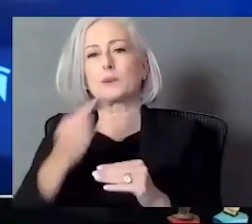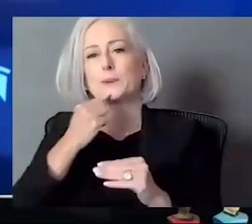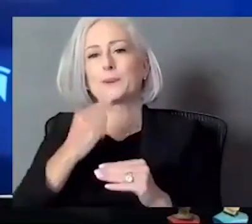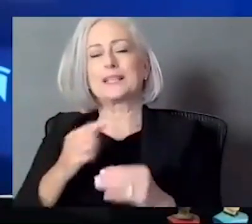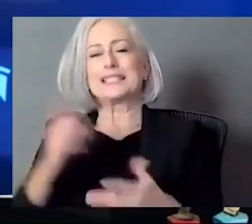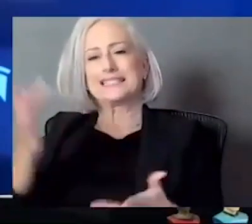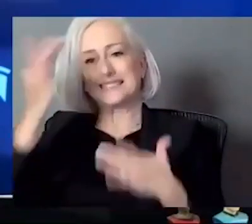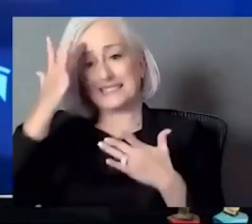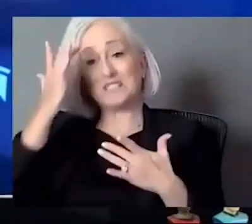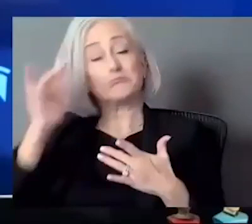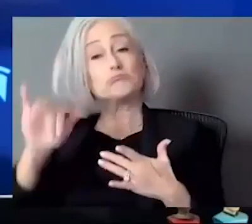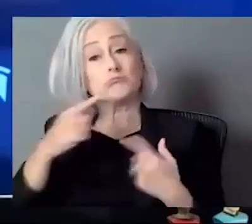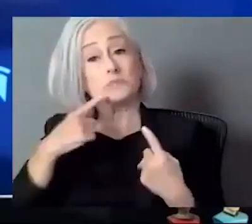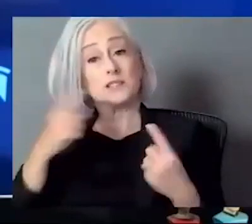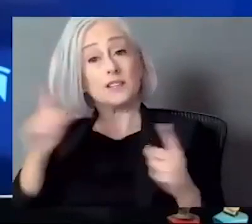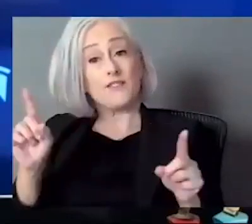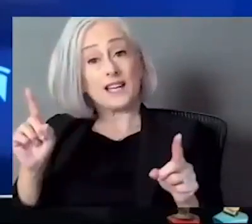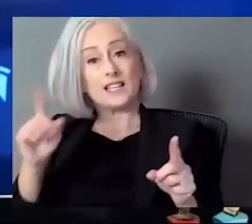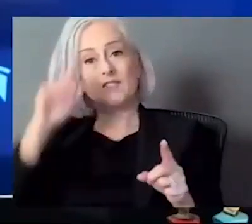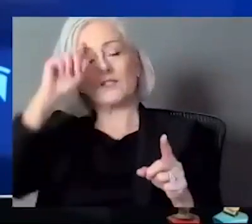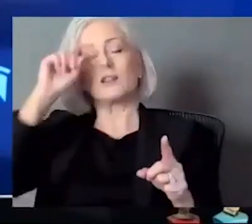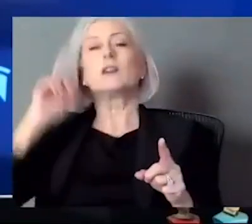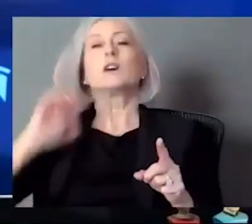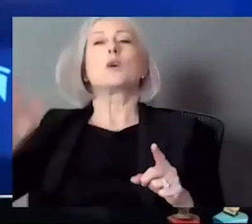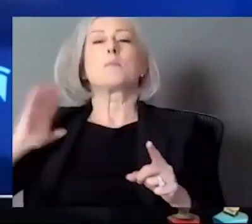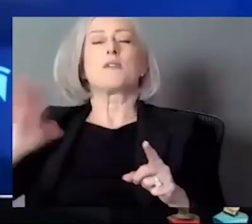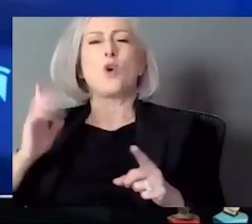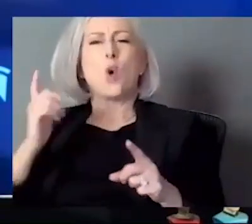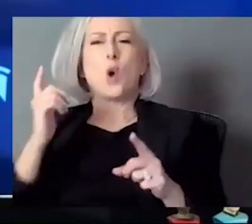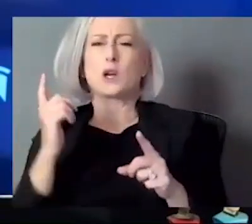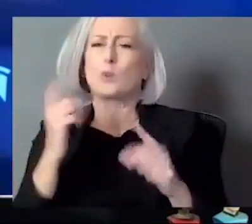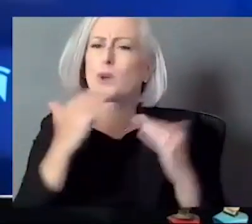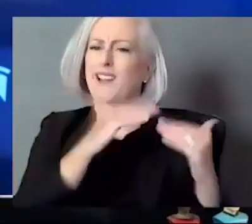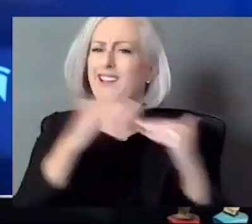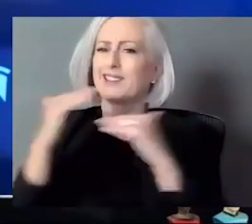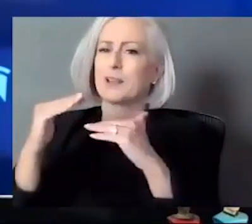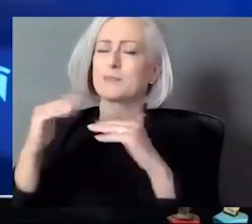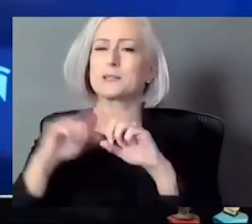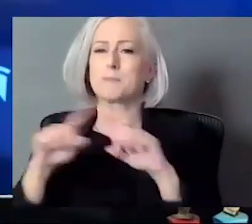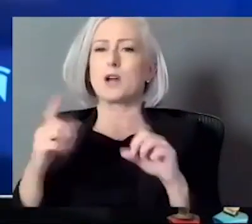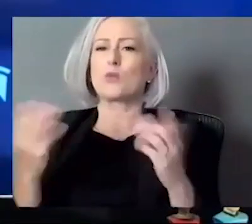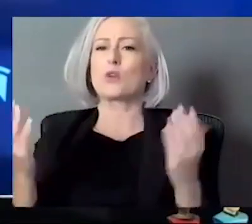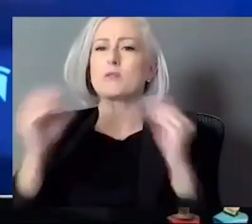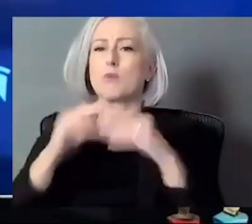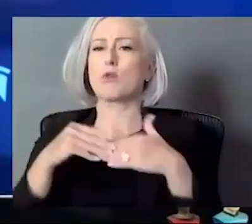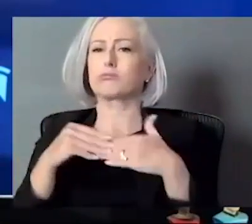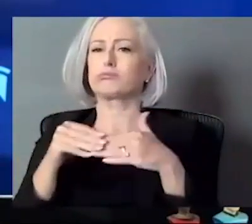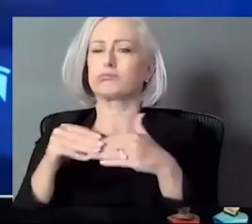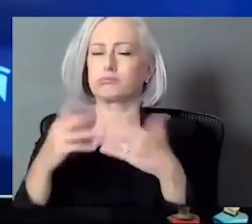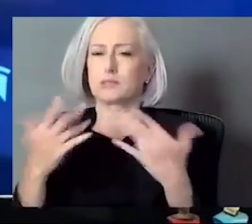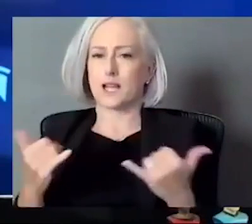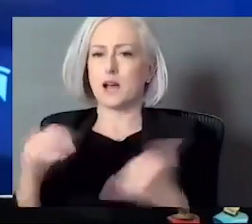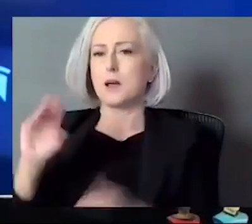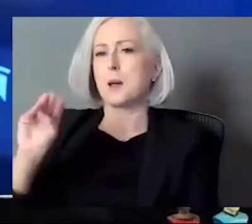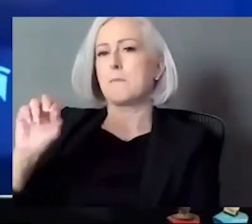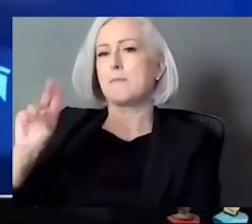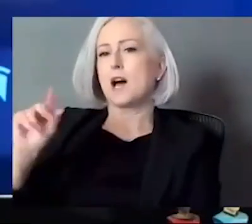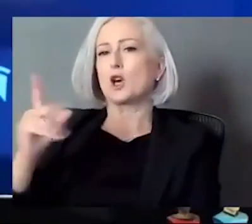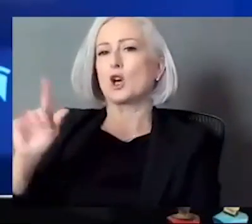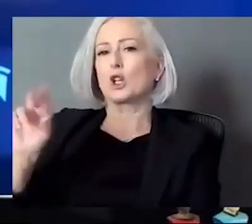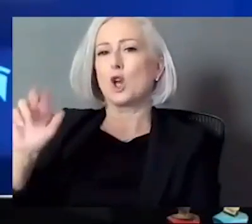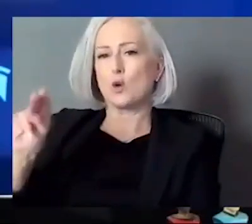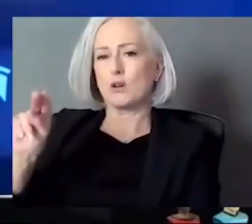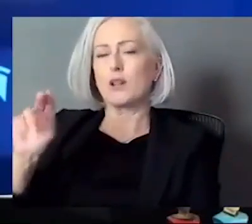At first, we were pretty restrictive. We've loosened those a little bit, and monoclonal antibodies are now even better than they were before. But if you've